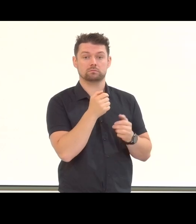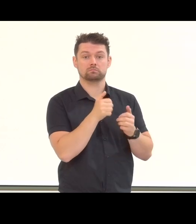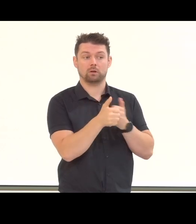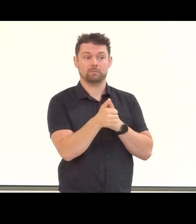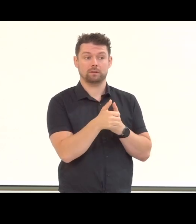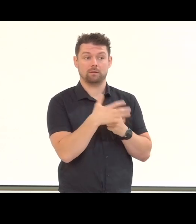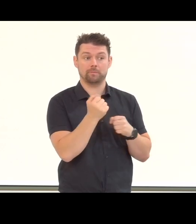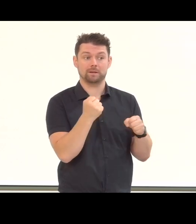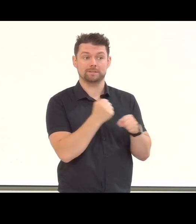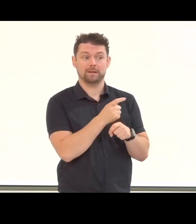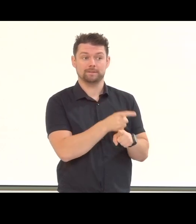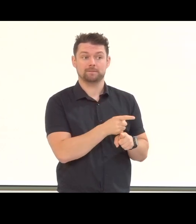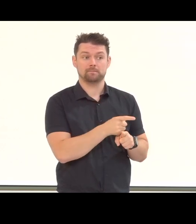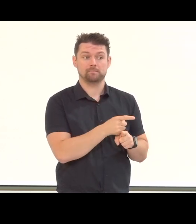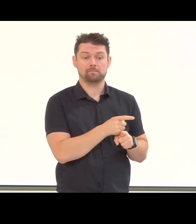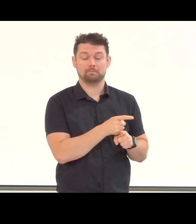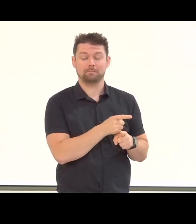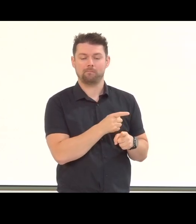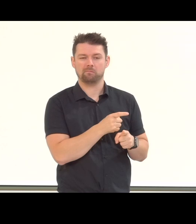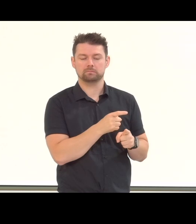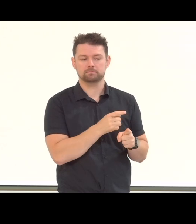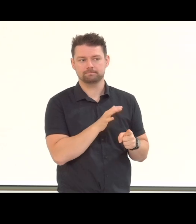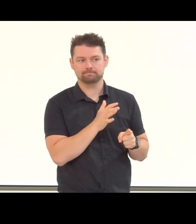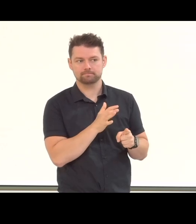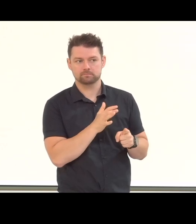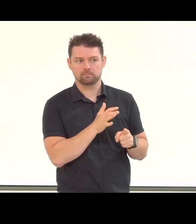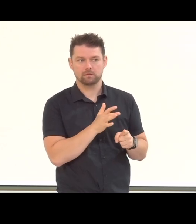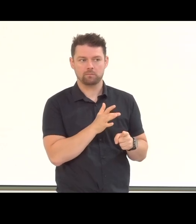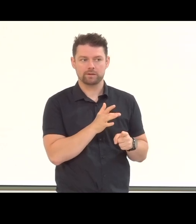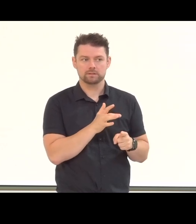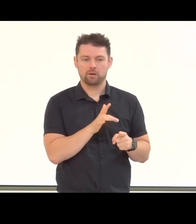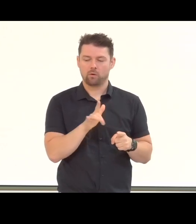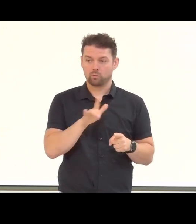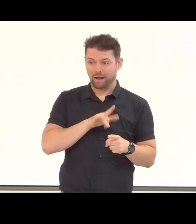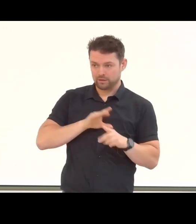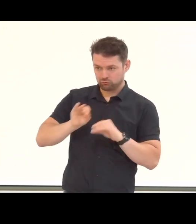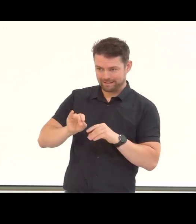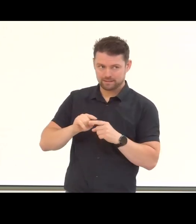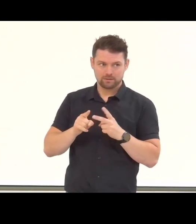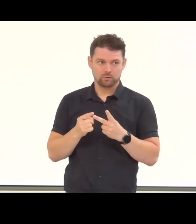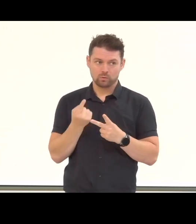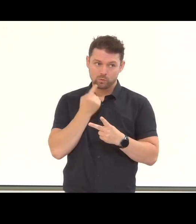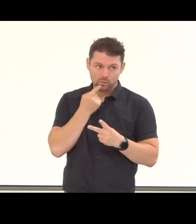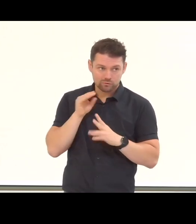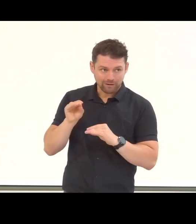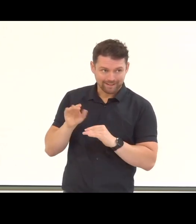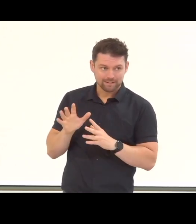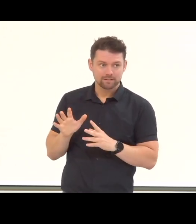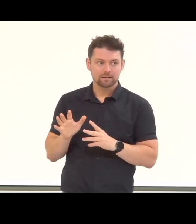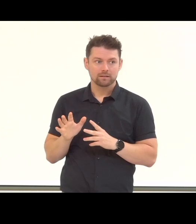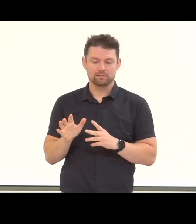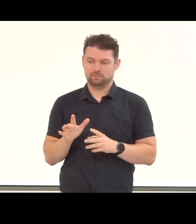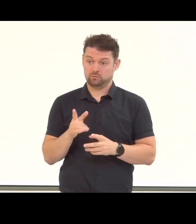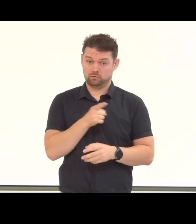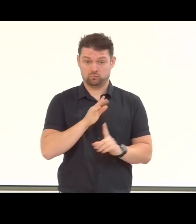So it makes the motivations behind why you train and who you train very interesting, if it's for profit, because you now want to train as many people